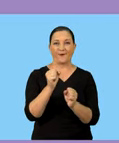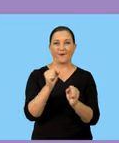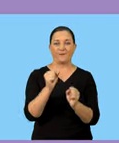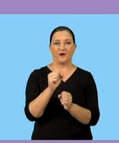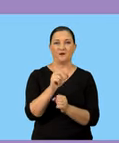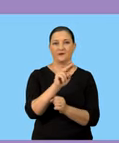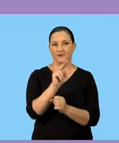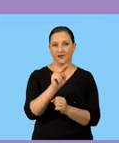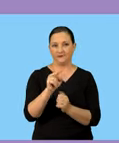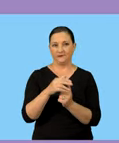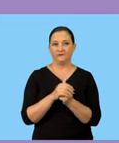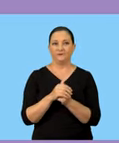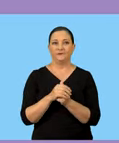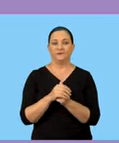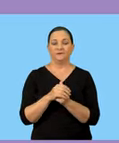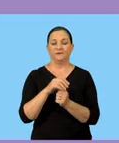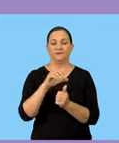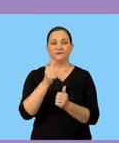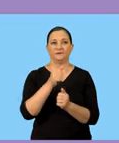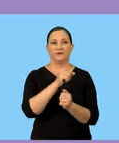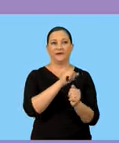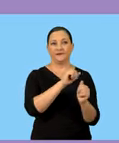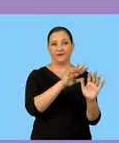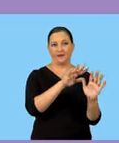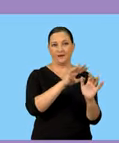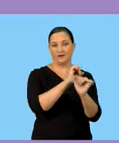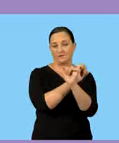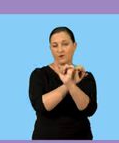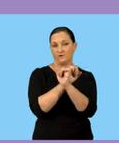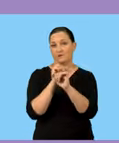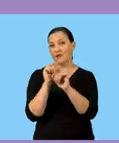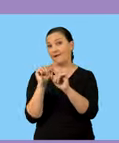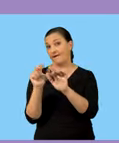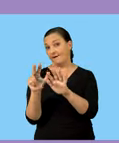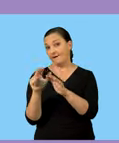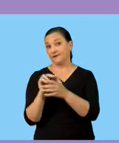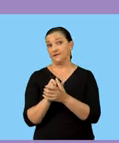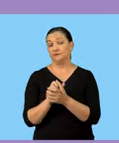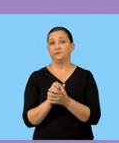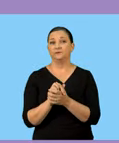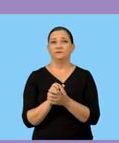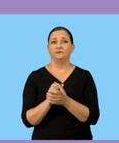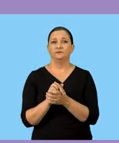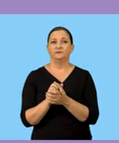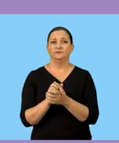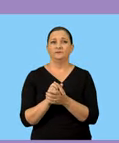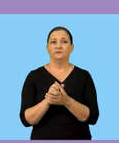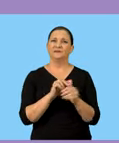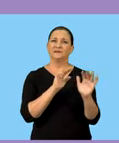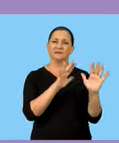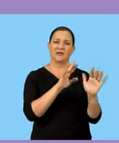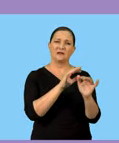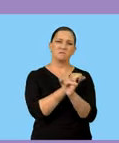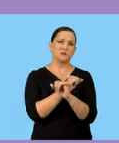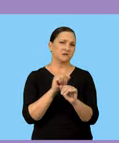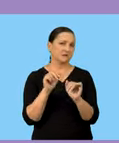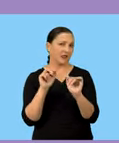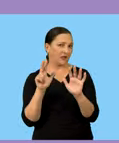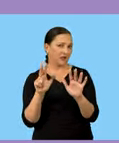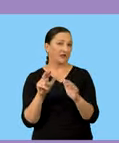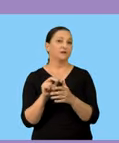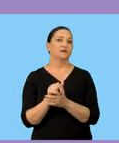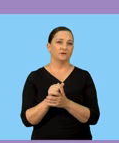variable remains as it is. And then we are going to say a 10 multiplied by 8. Now we are subtracting in